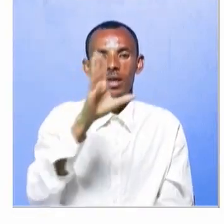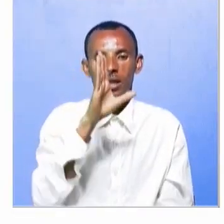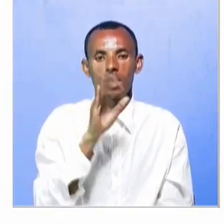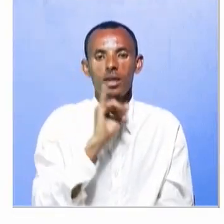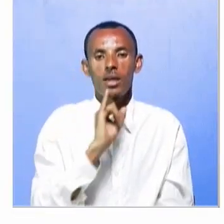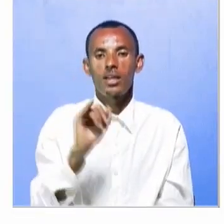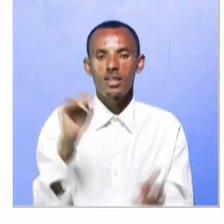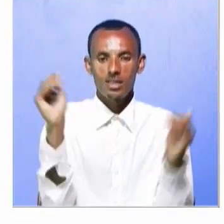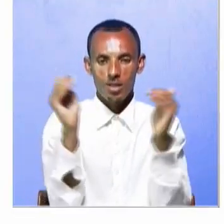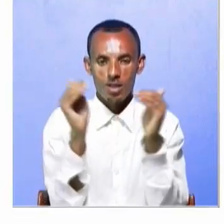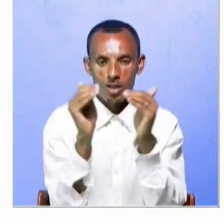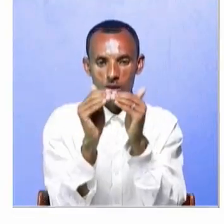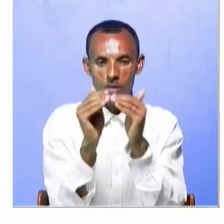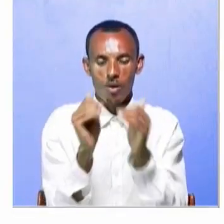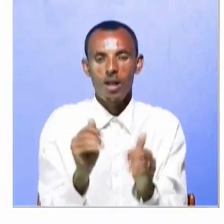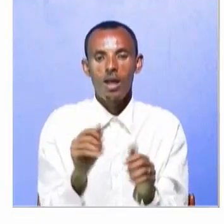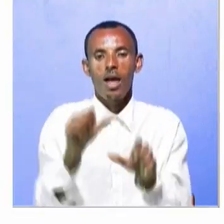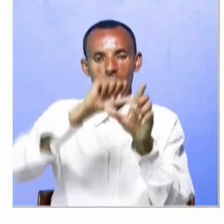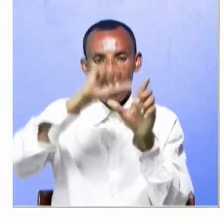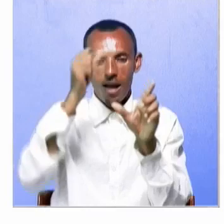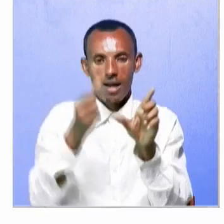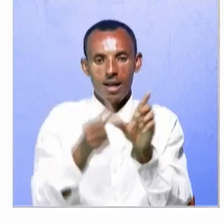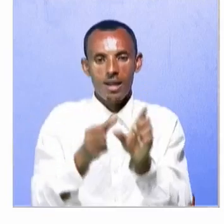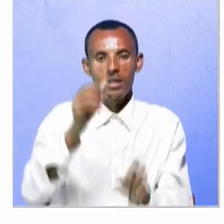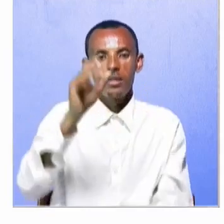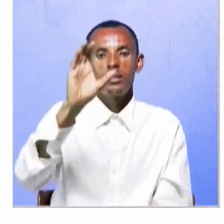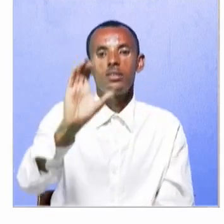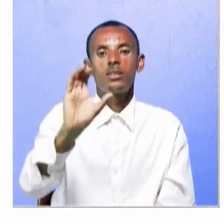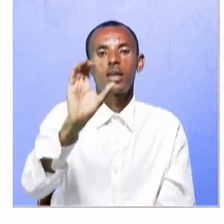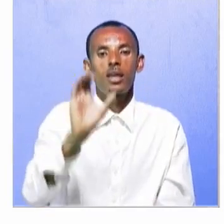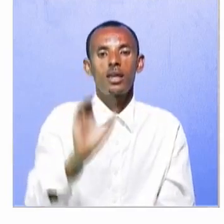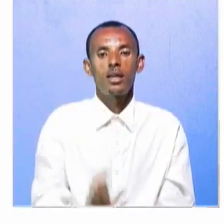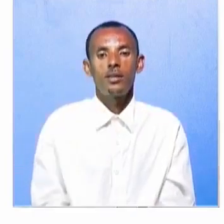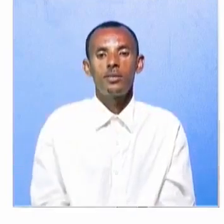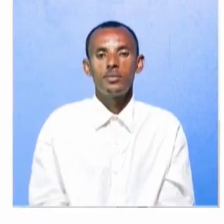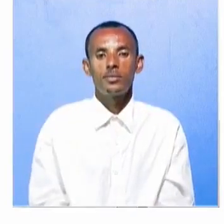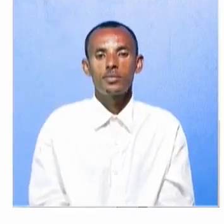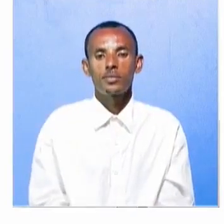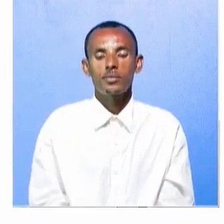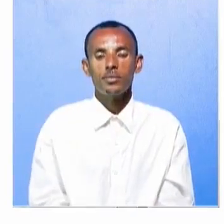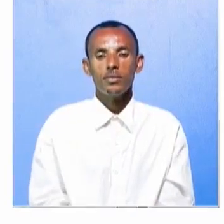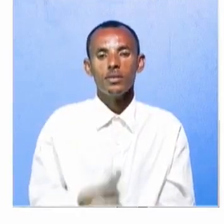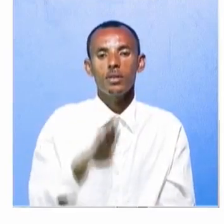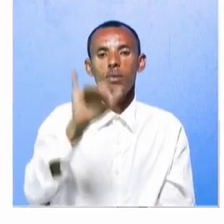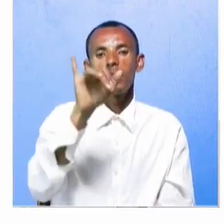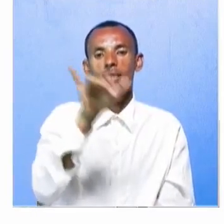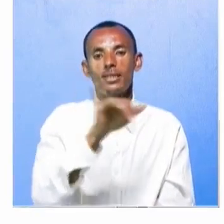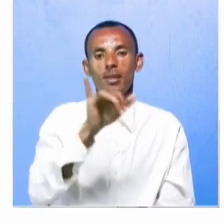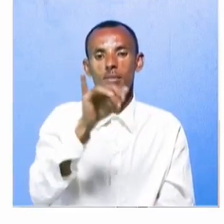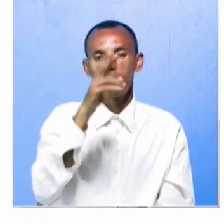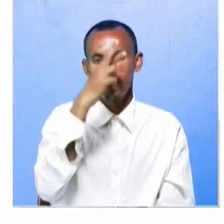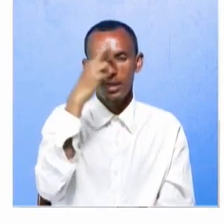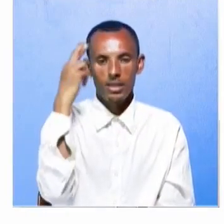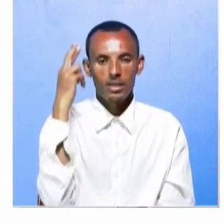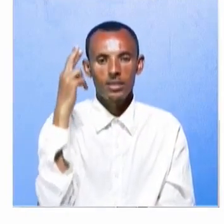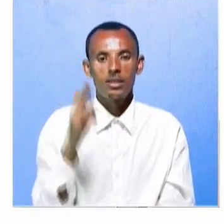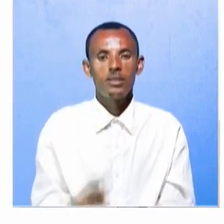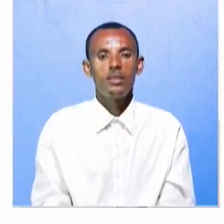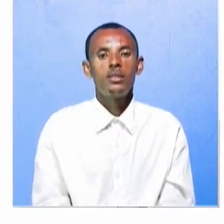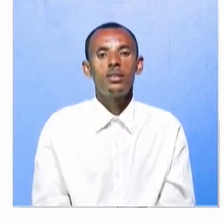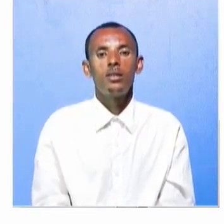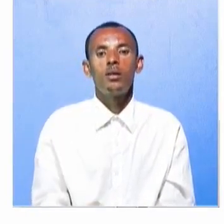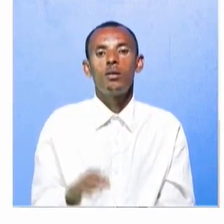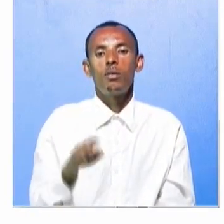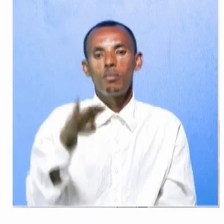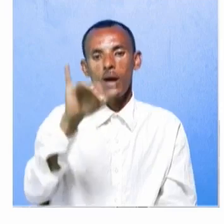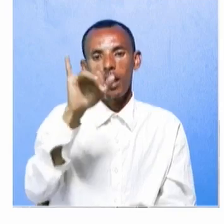is congruent to angle C, right? By the same reasoning, okay? By